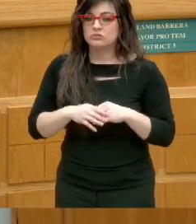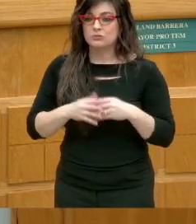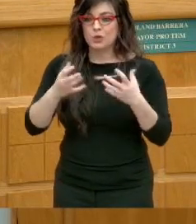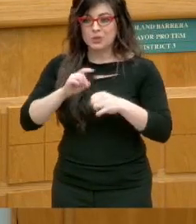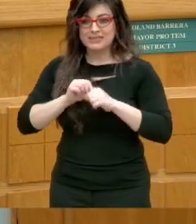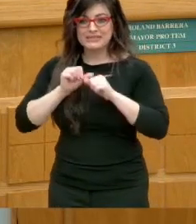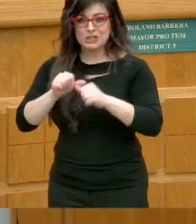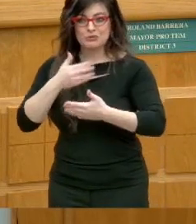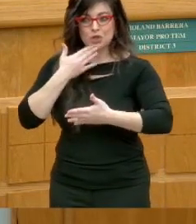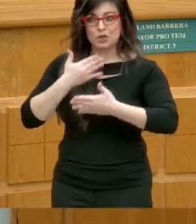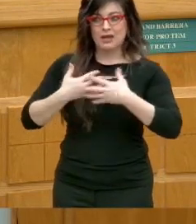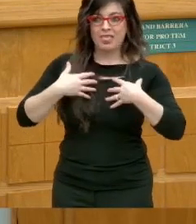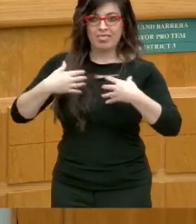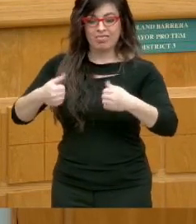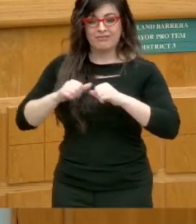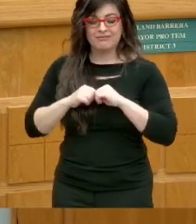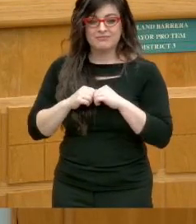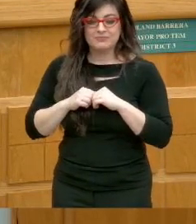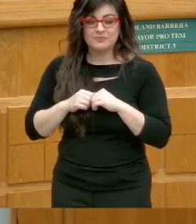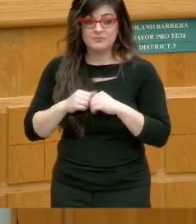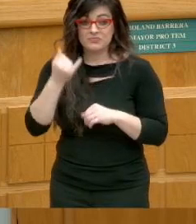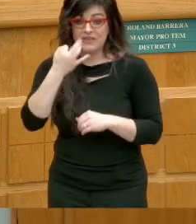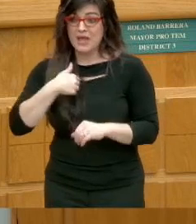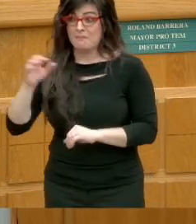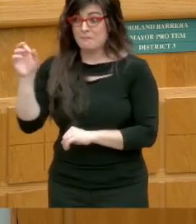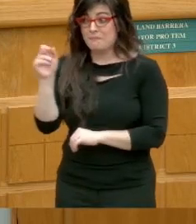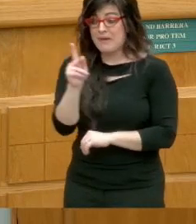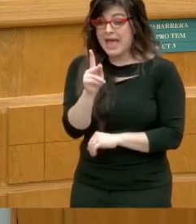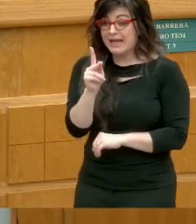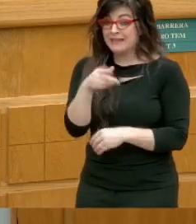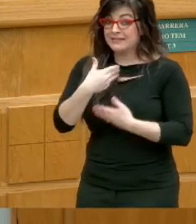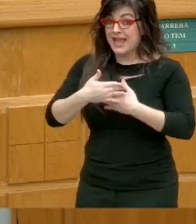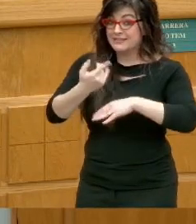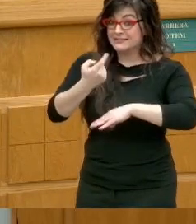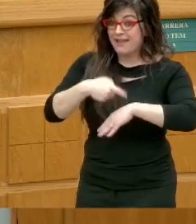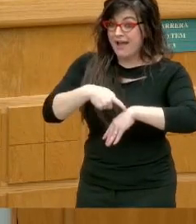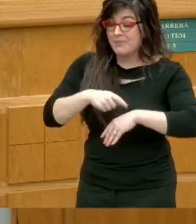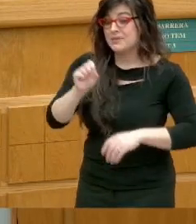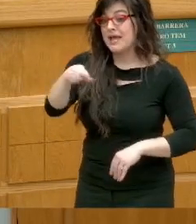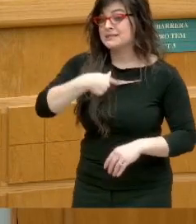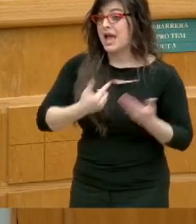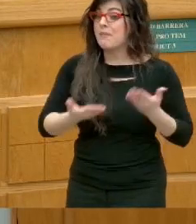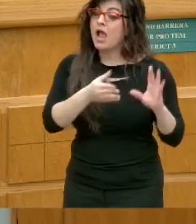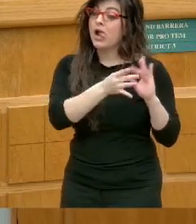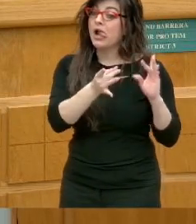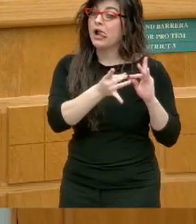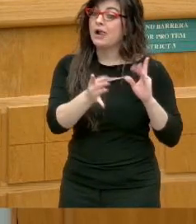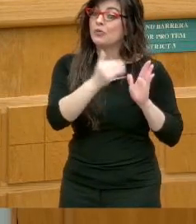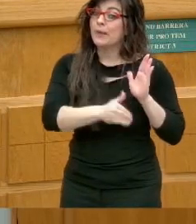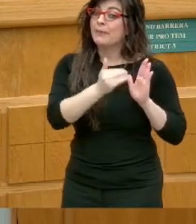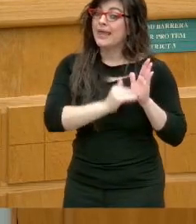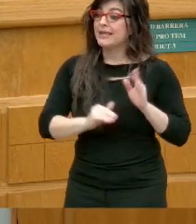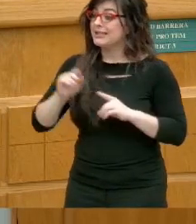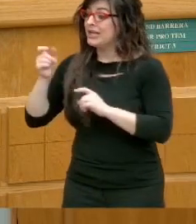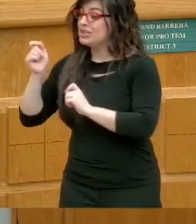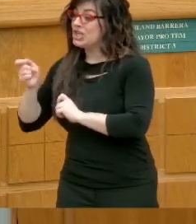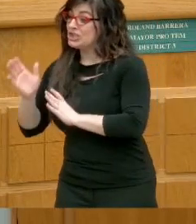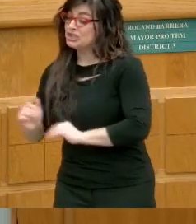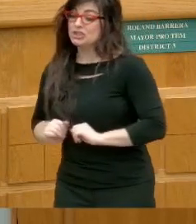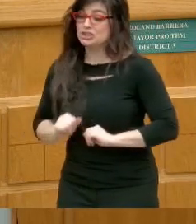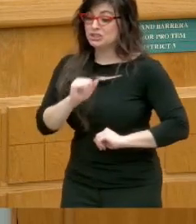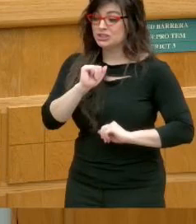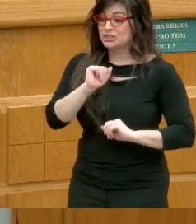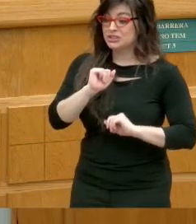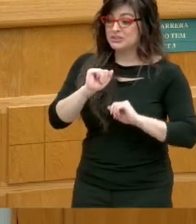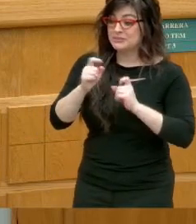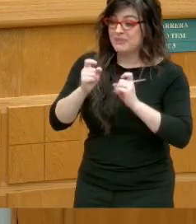come back next time, probably it's gonna be a lot what the city manager says and what the county judge says, because safety and health of our communities is what